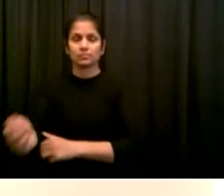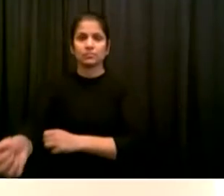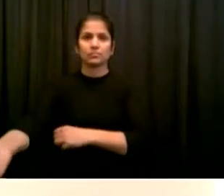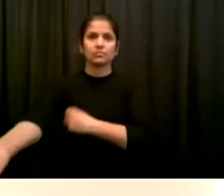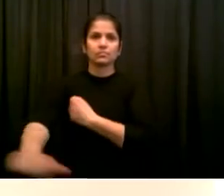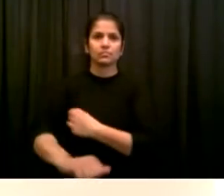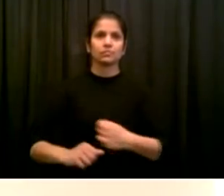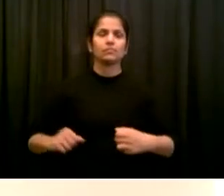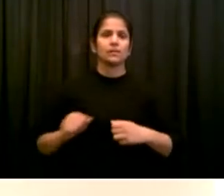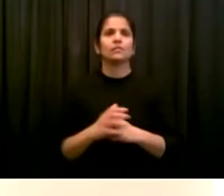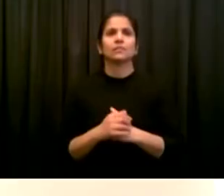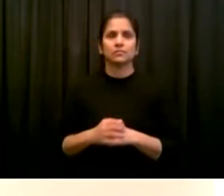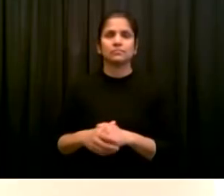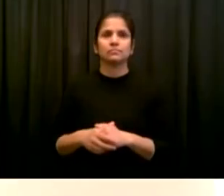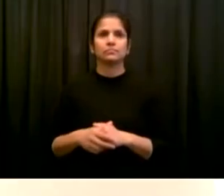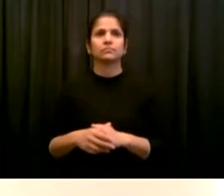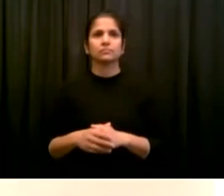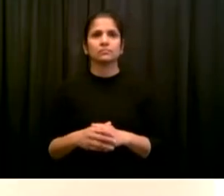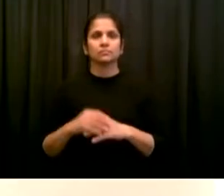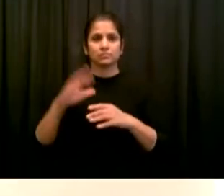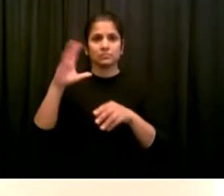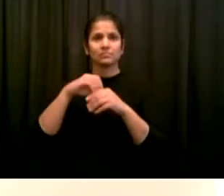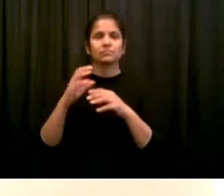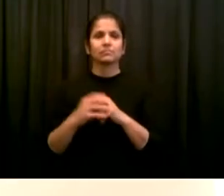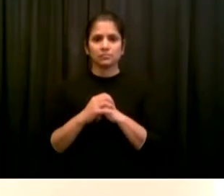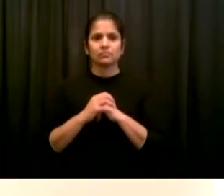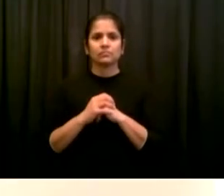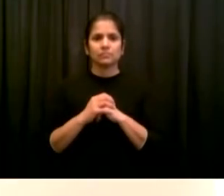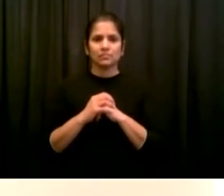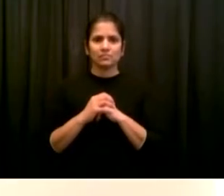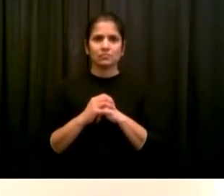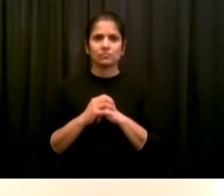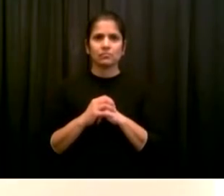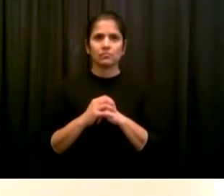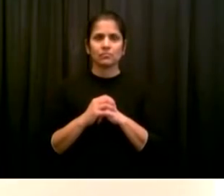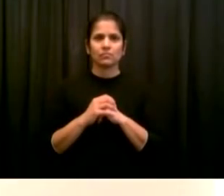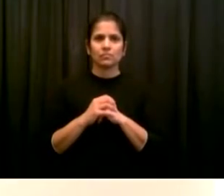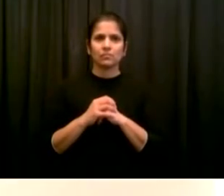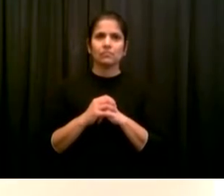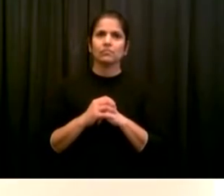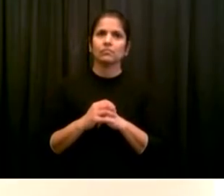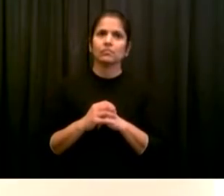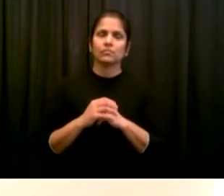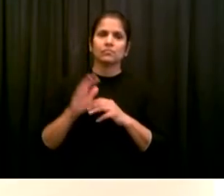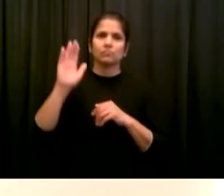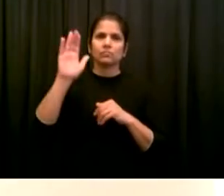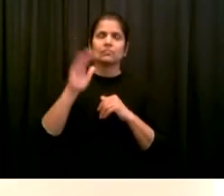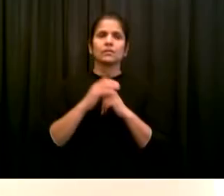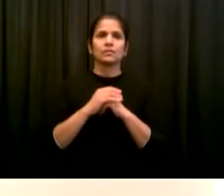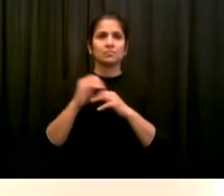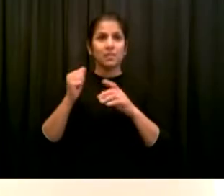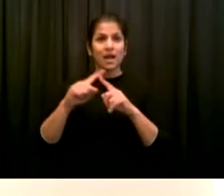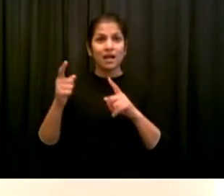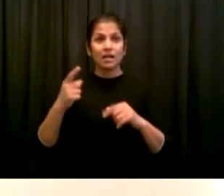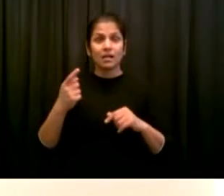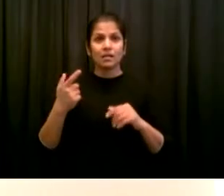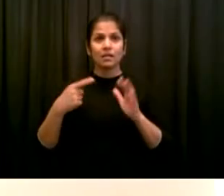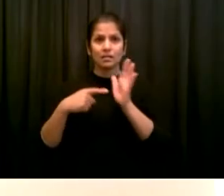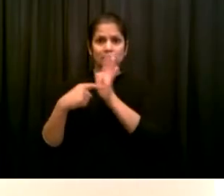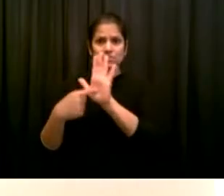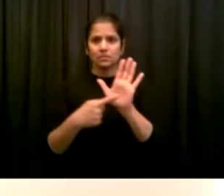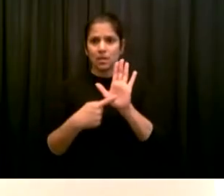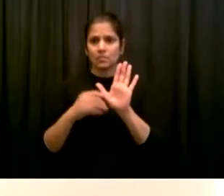very few leaders raised their hands. But then when I presented them with the data that shows how great is